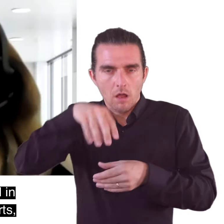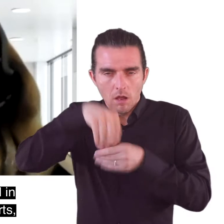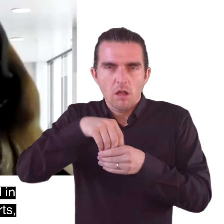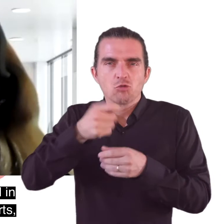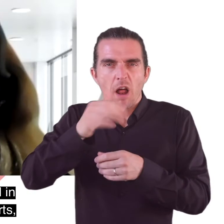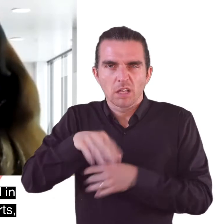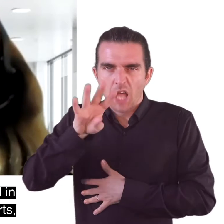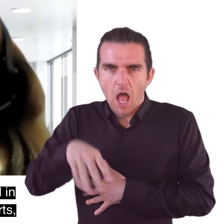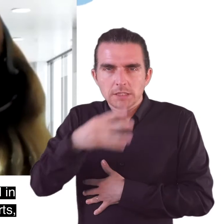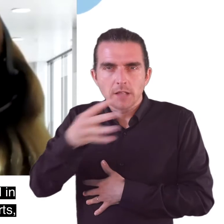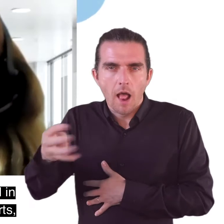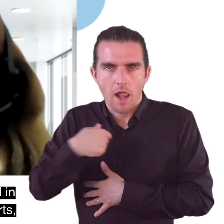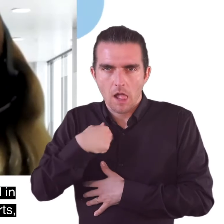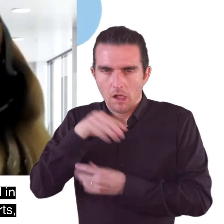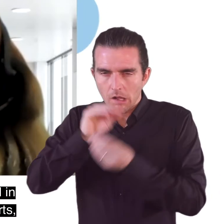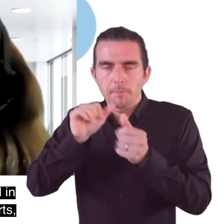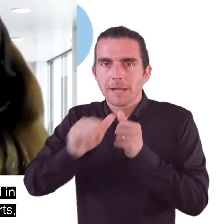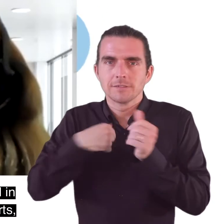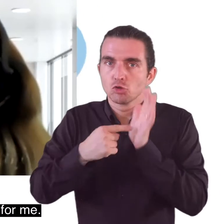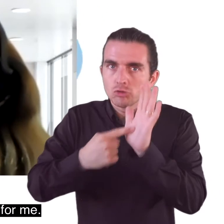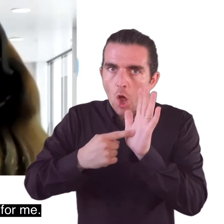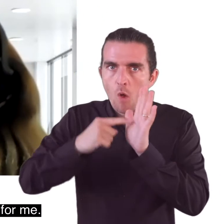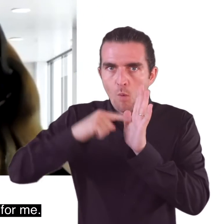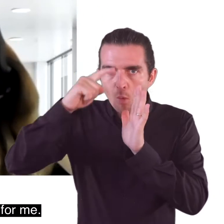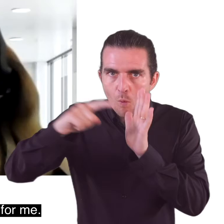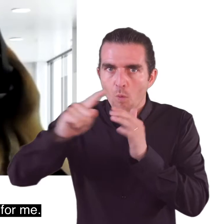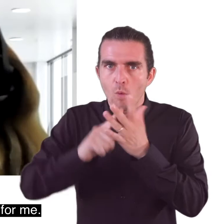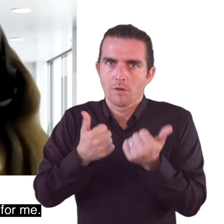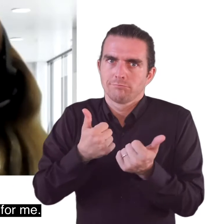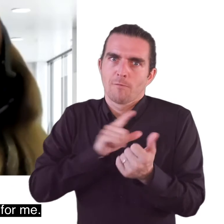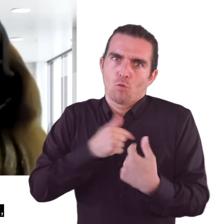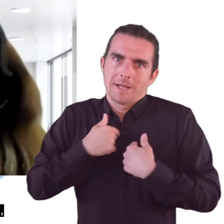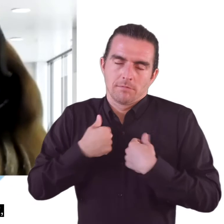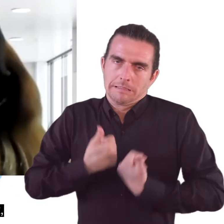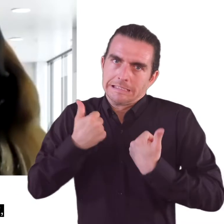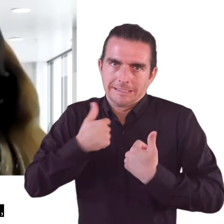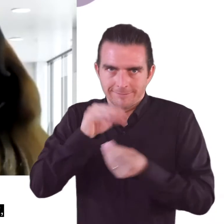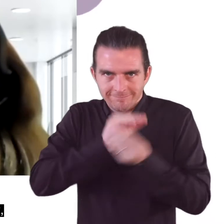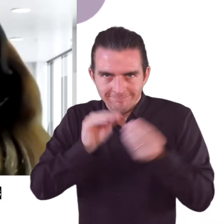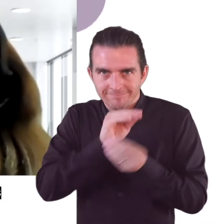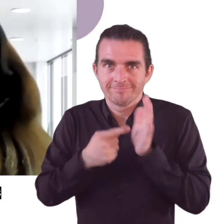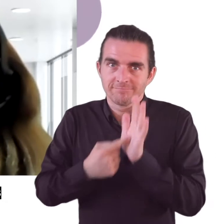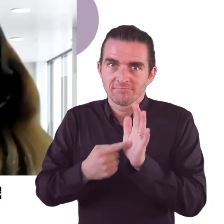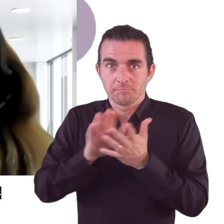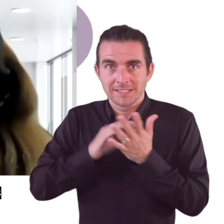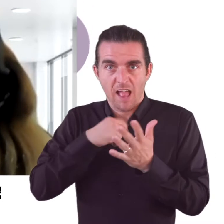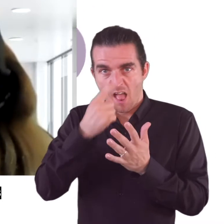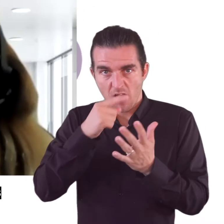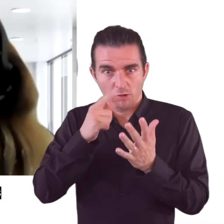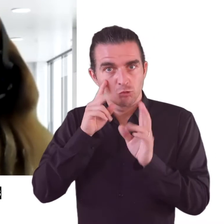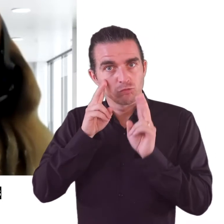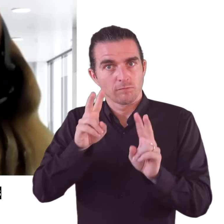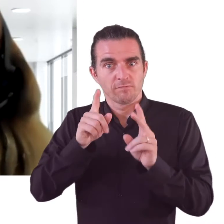rather than using Excel in order to show flowchart, etc., that works better for me. That's me at my best if I'm able to use this